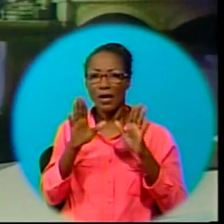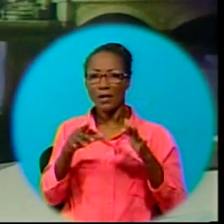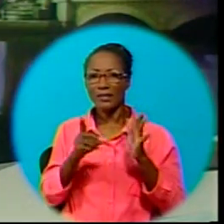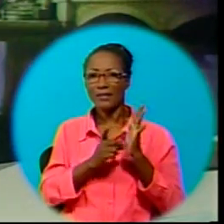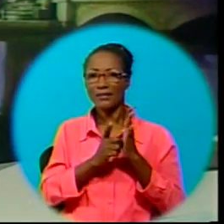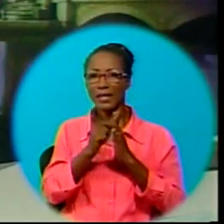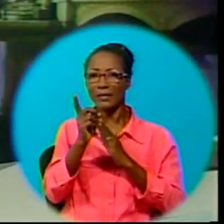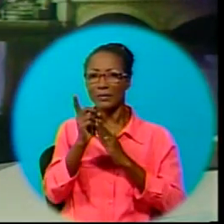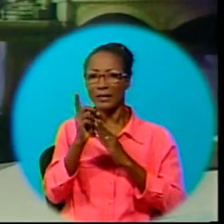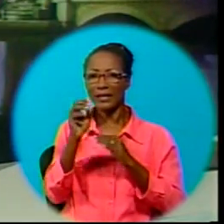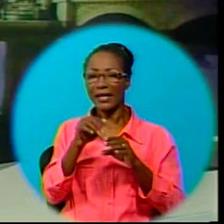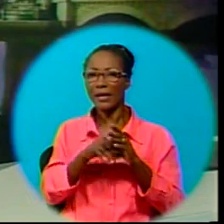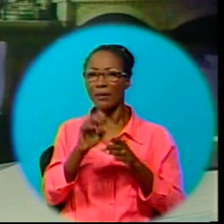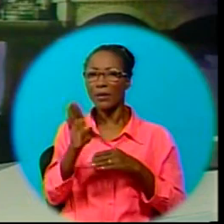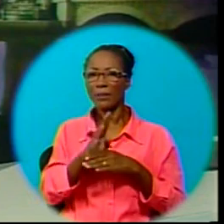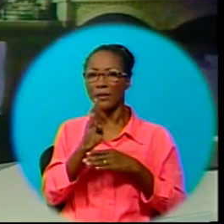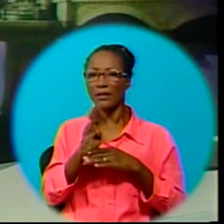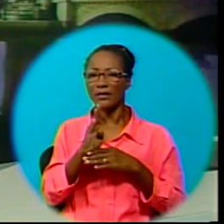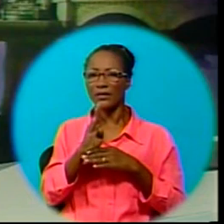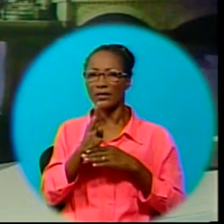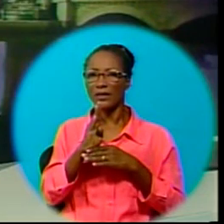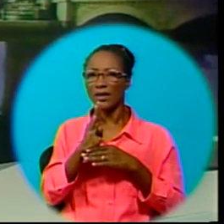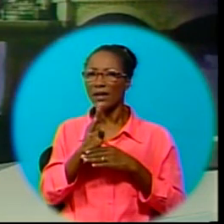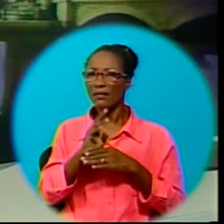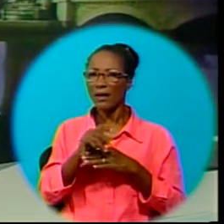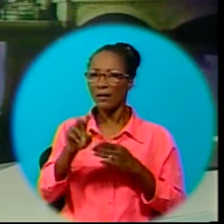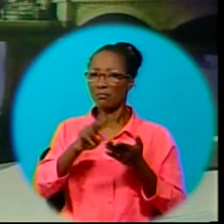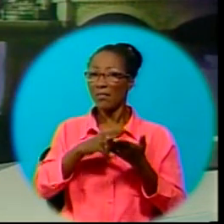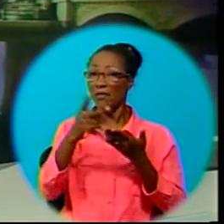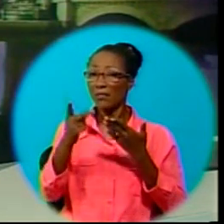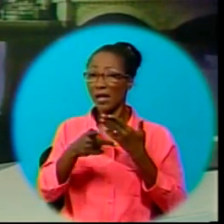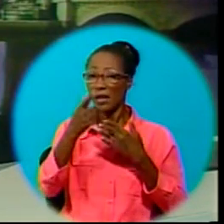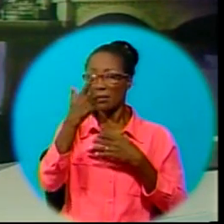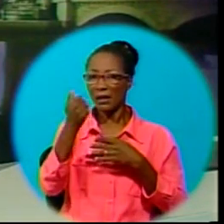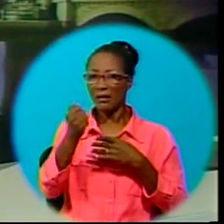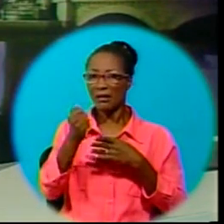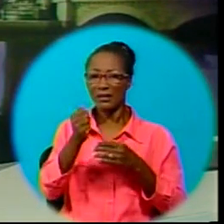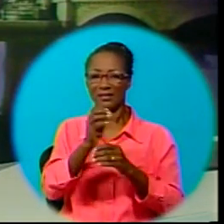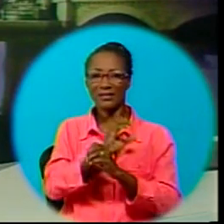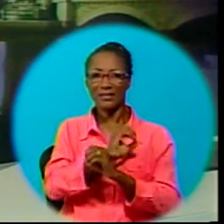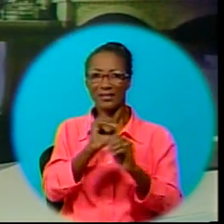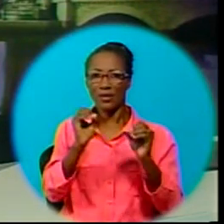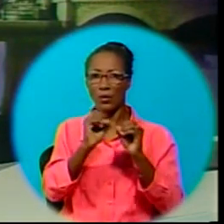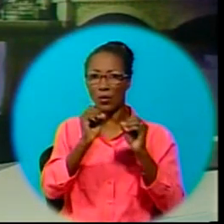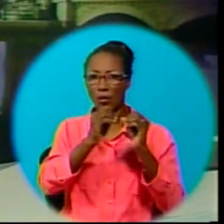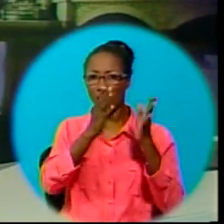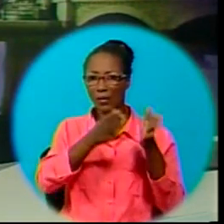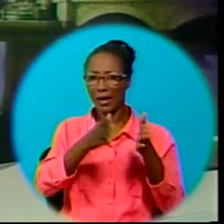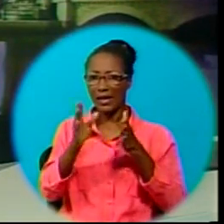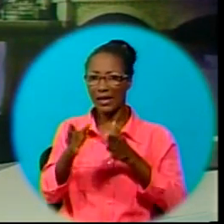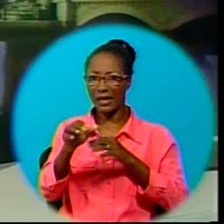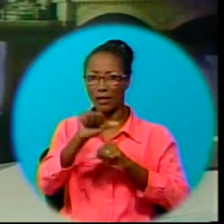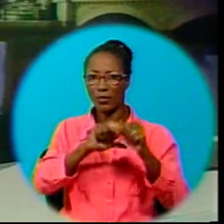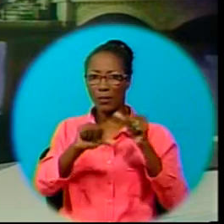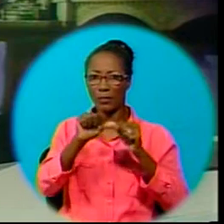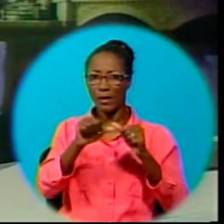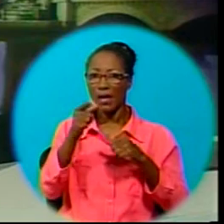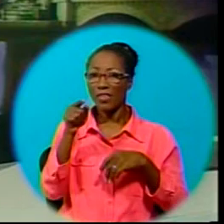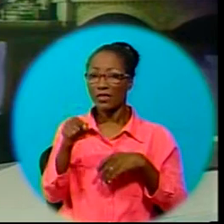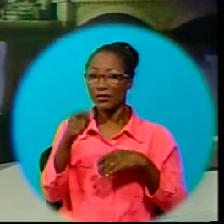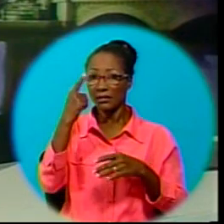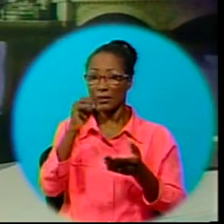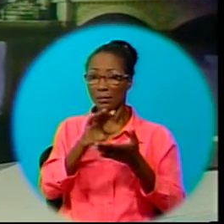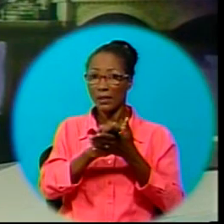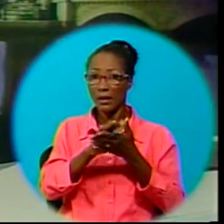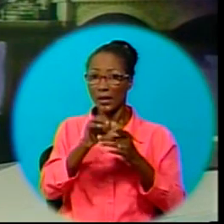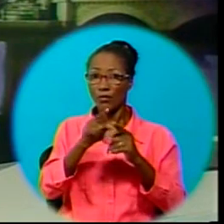Housing developments in Barbados usually fail because of a lack of coordination and cooperation. Now, this is the belief of the former Chief Town